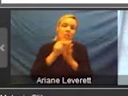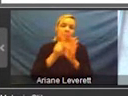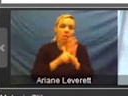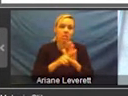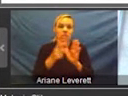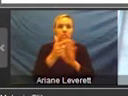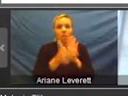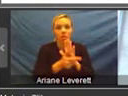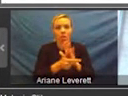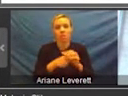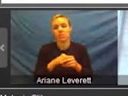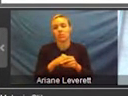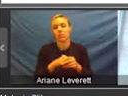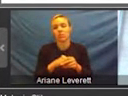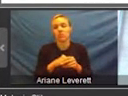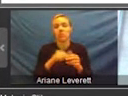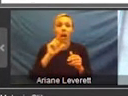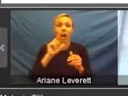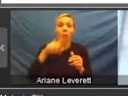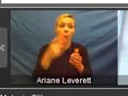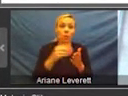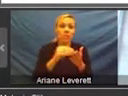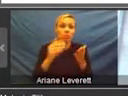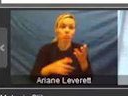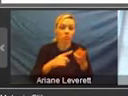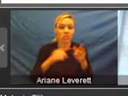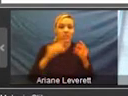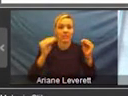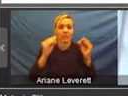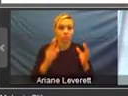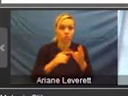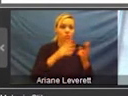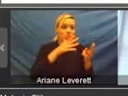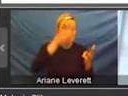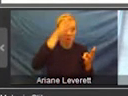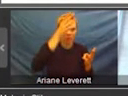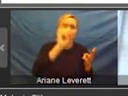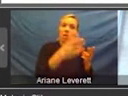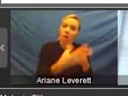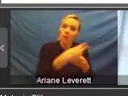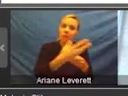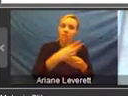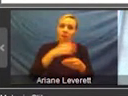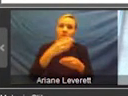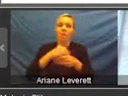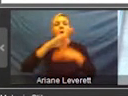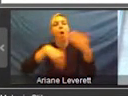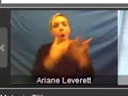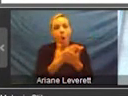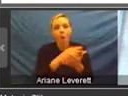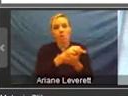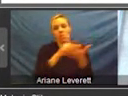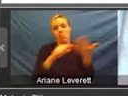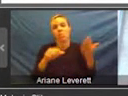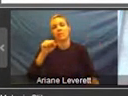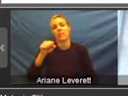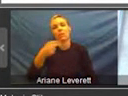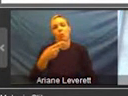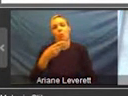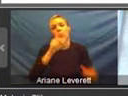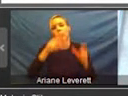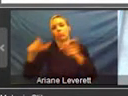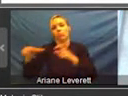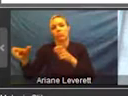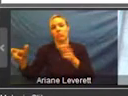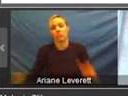parents, obviously all to a certain extent, but it is a very important